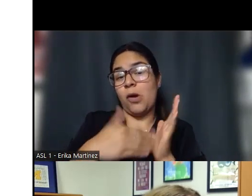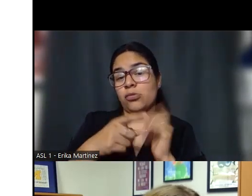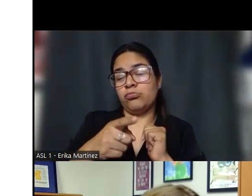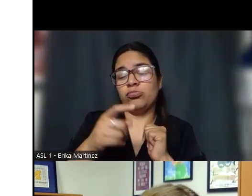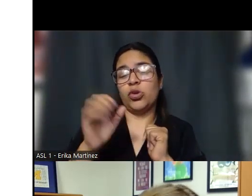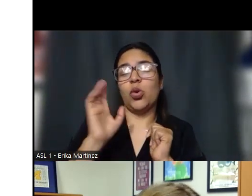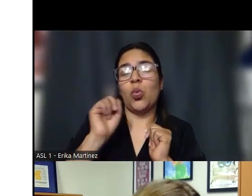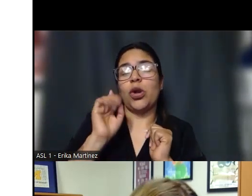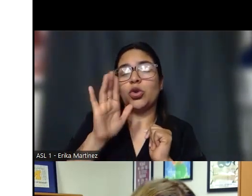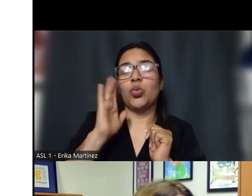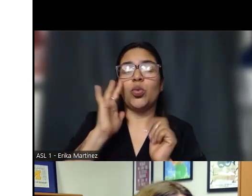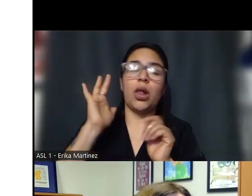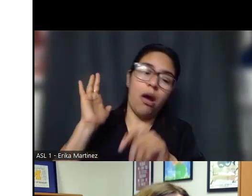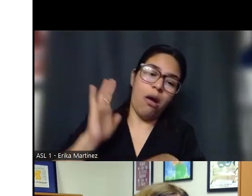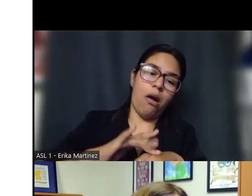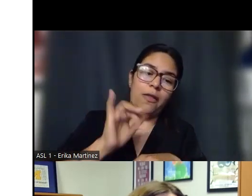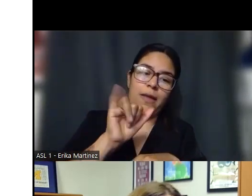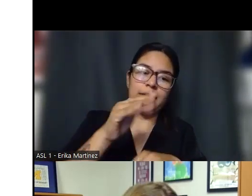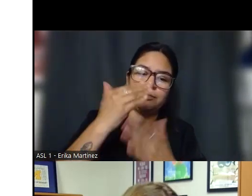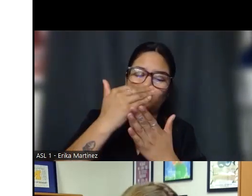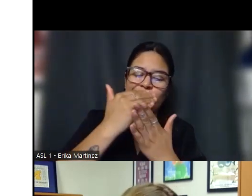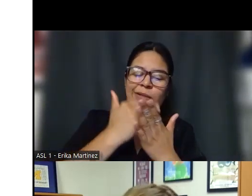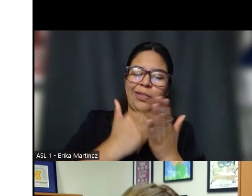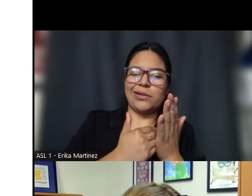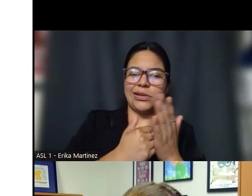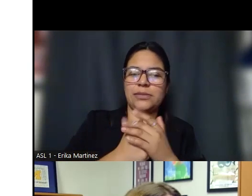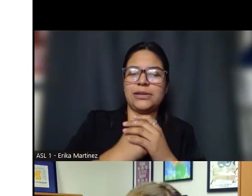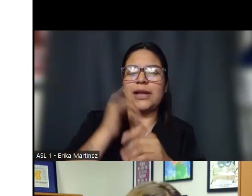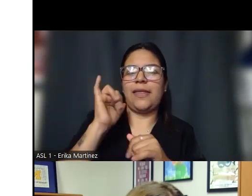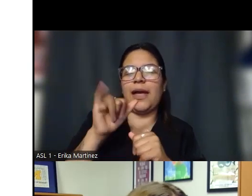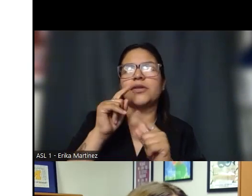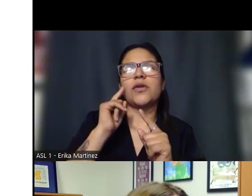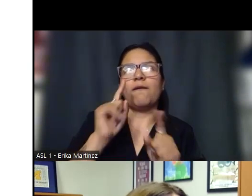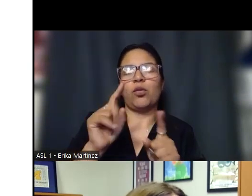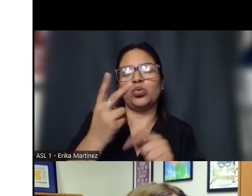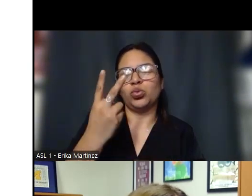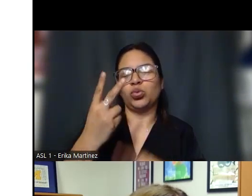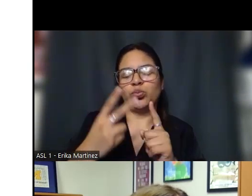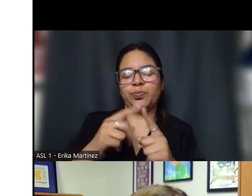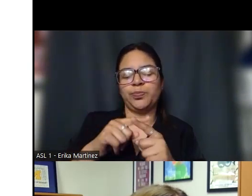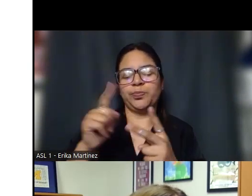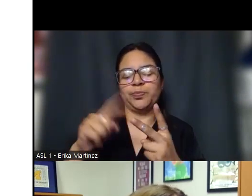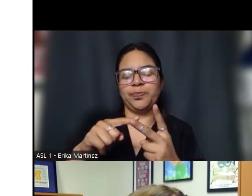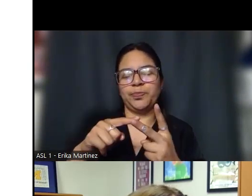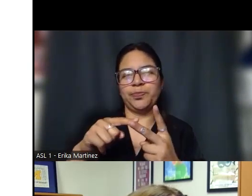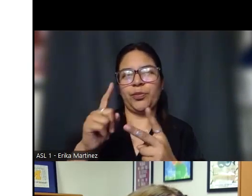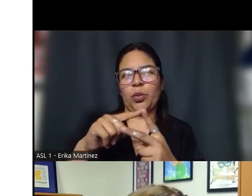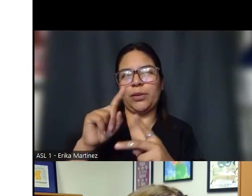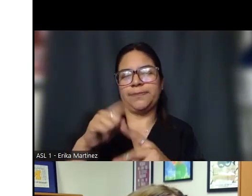would go to get on our listserv. So our listserv is used for 2 purposes. One, for our